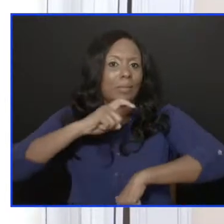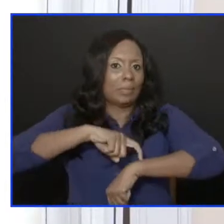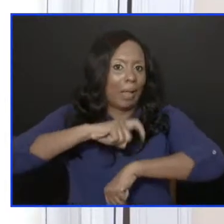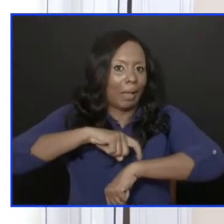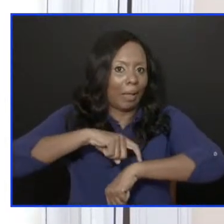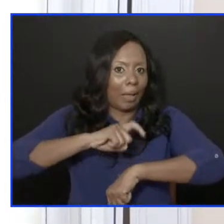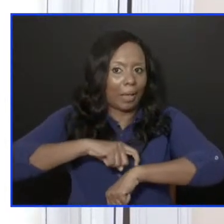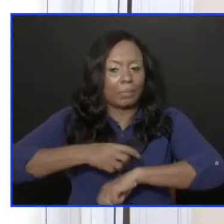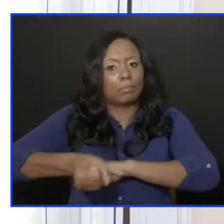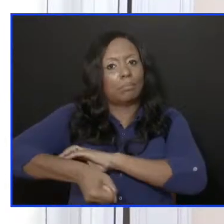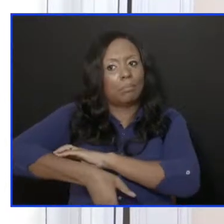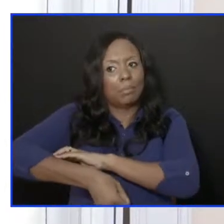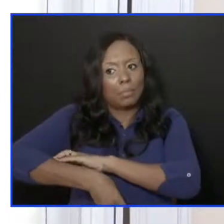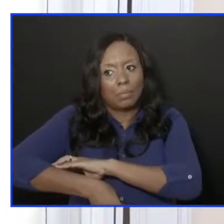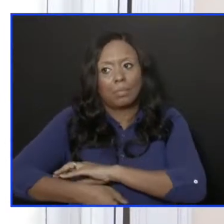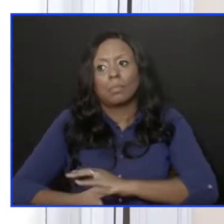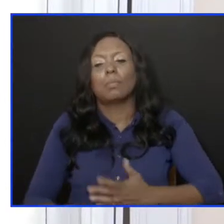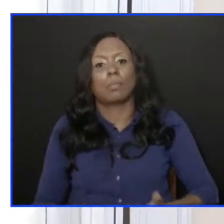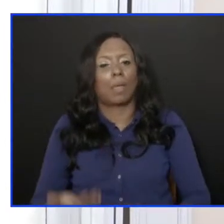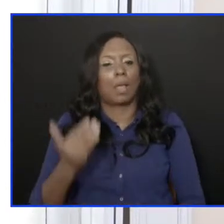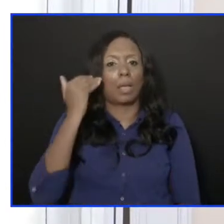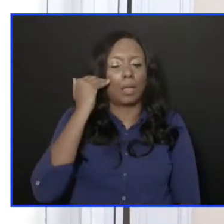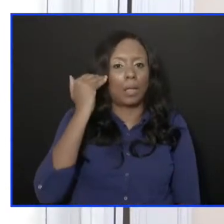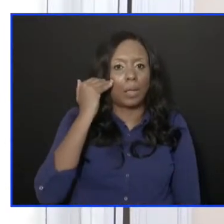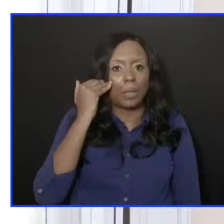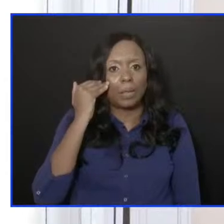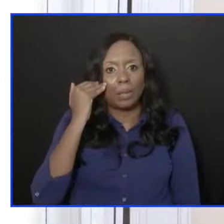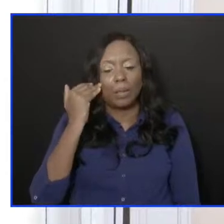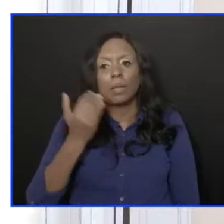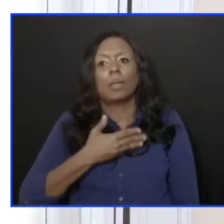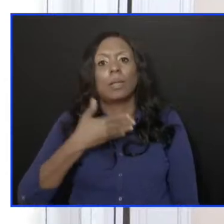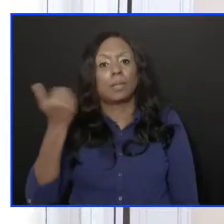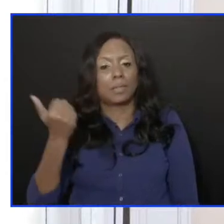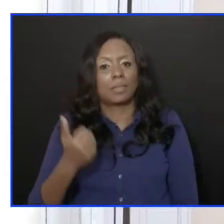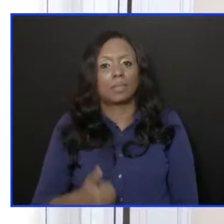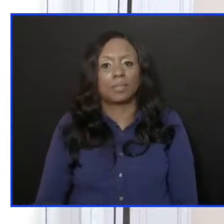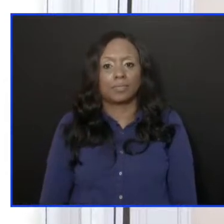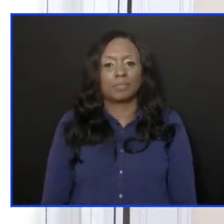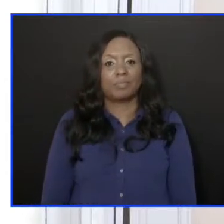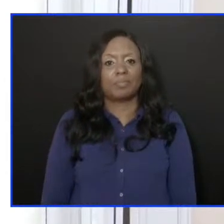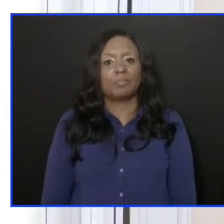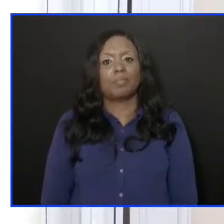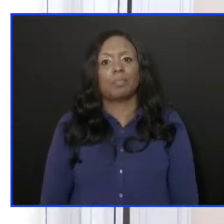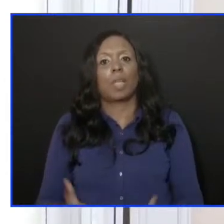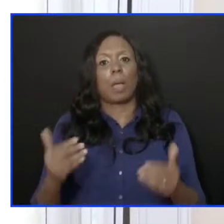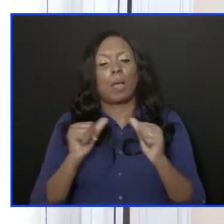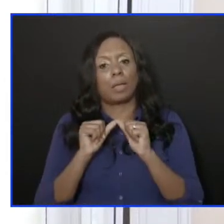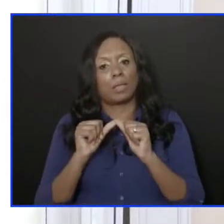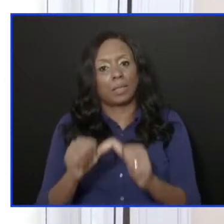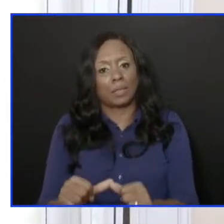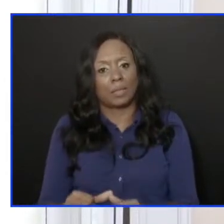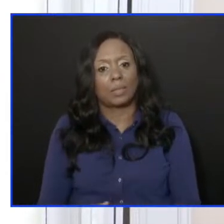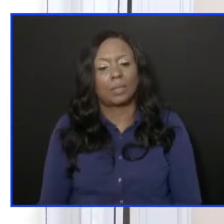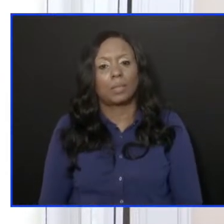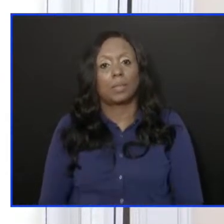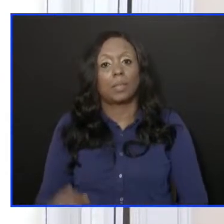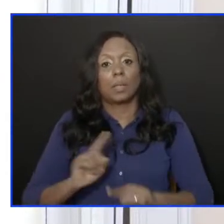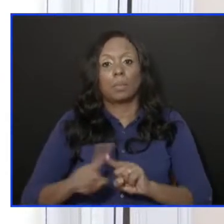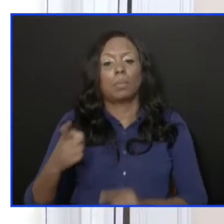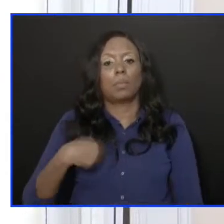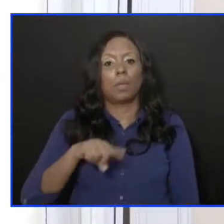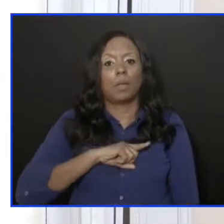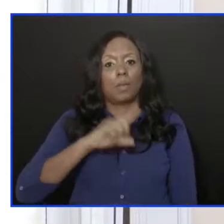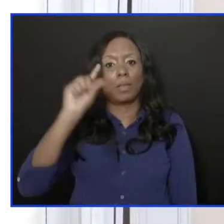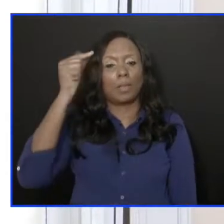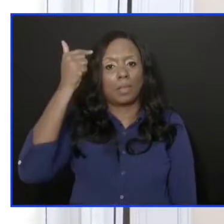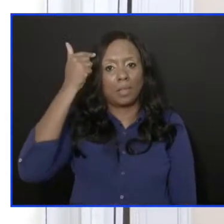doing in this country is a welcome addition now. We want to keep in this direction. But as a government, we